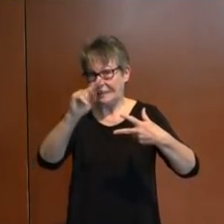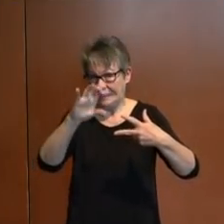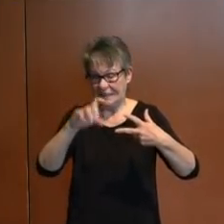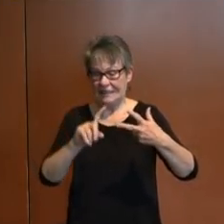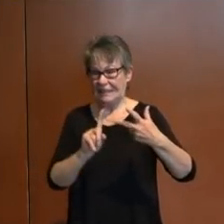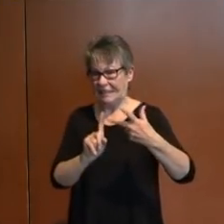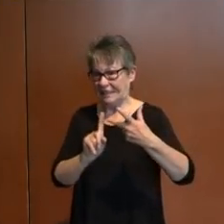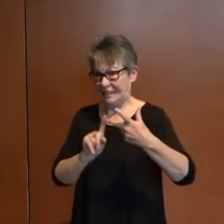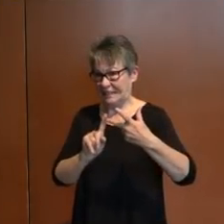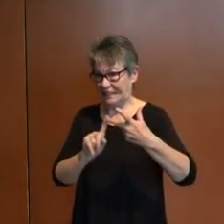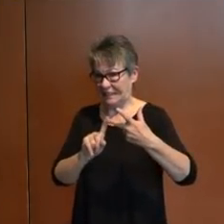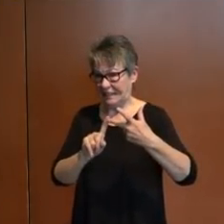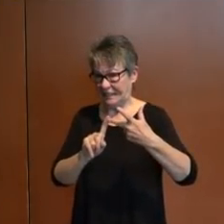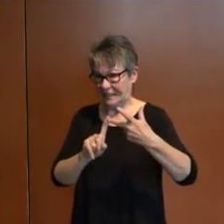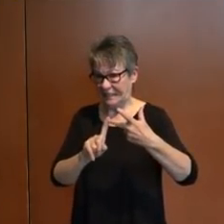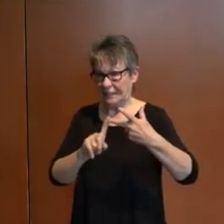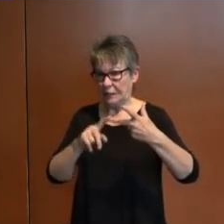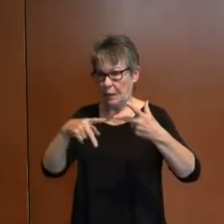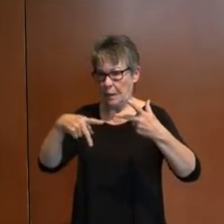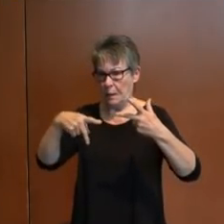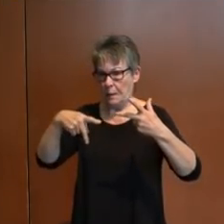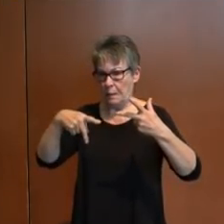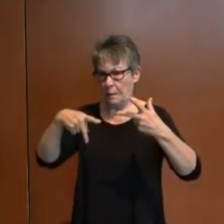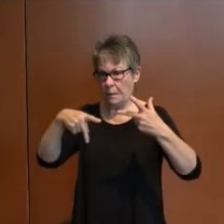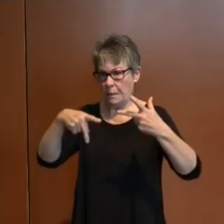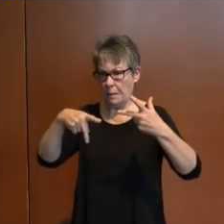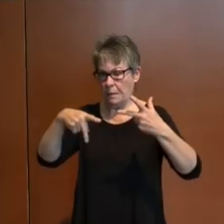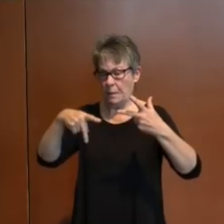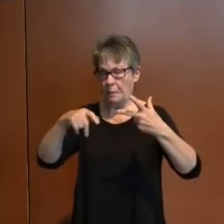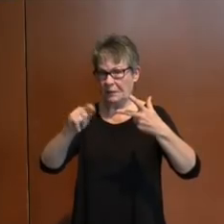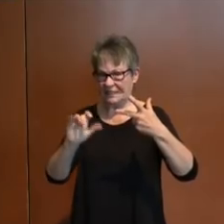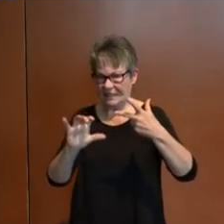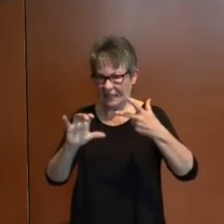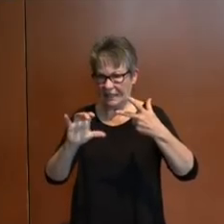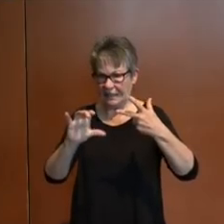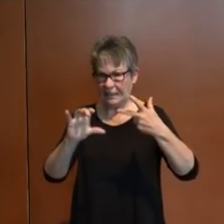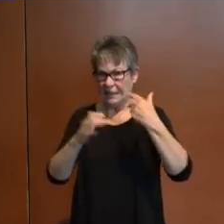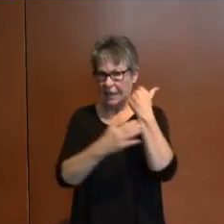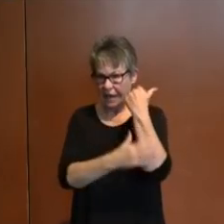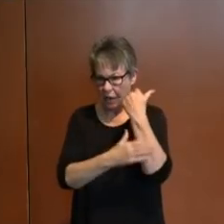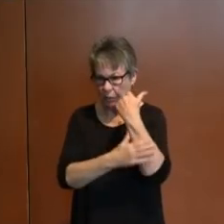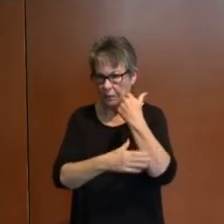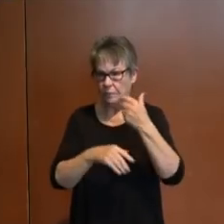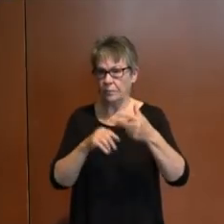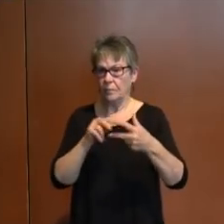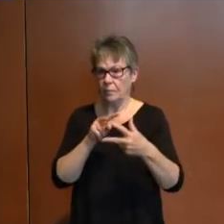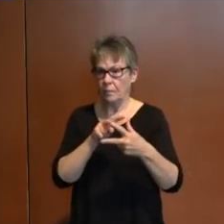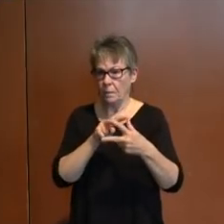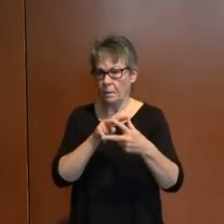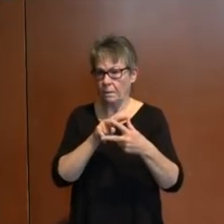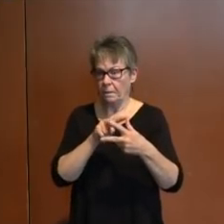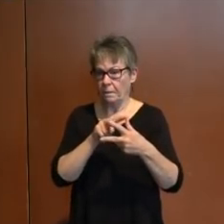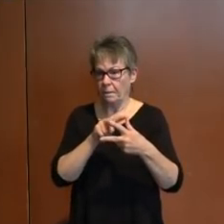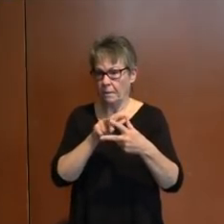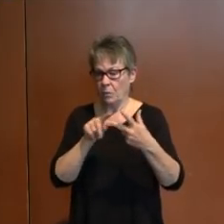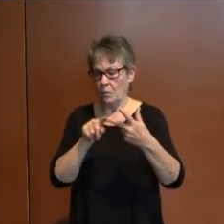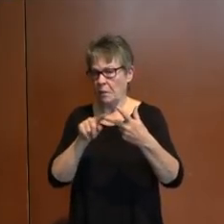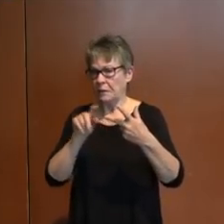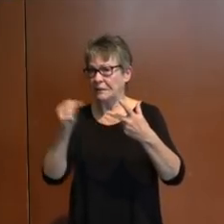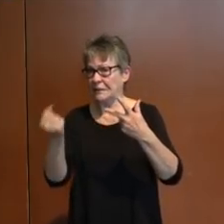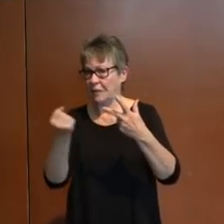if I get this wrong, March 28th, these sites, both of them, will be accepting